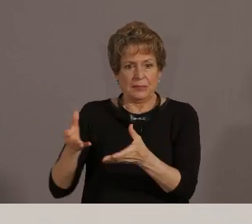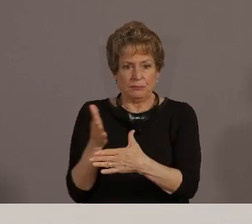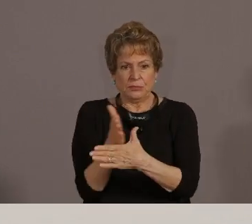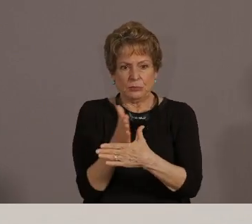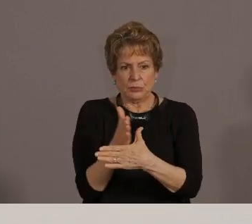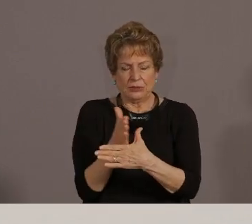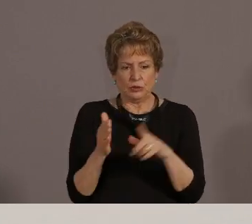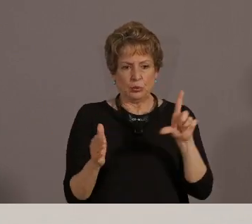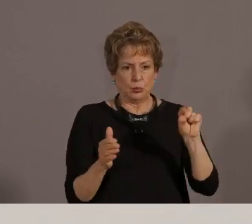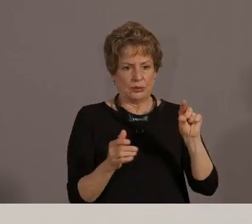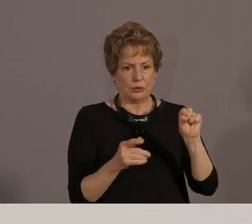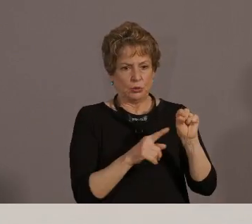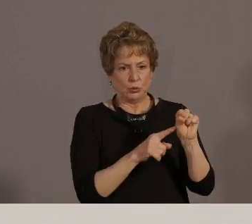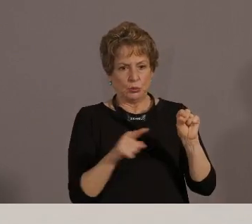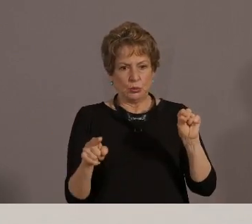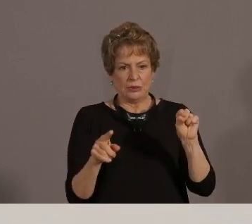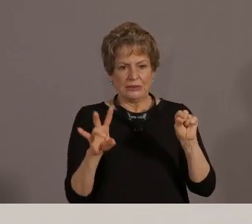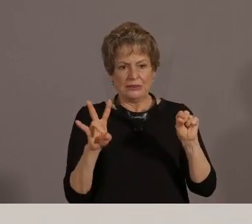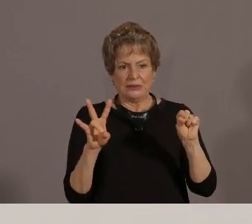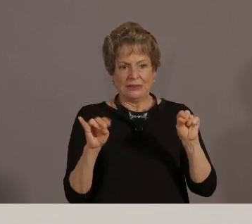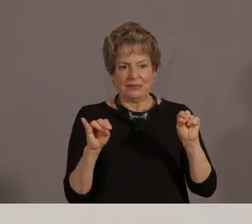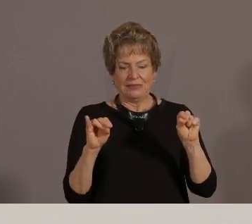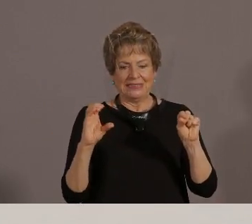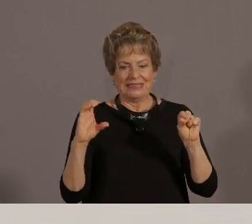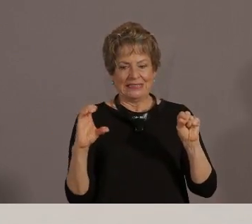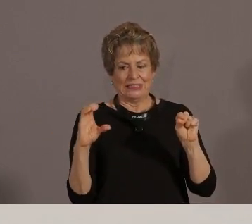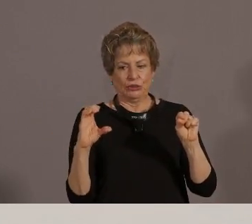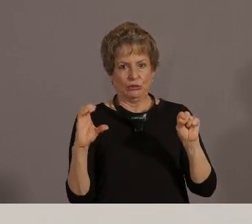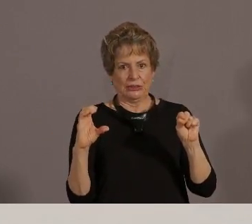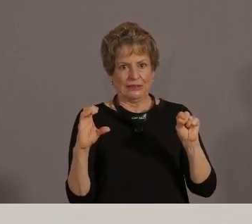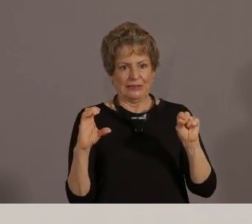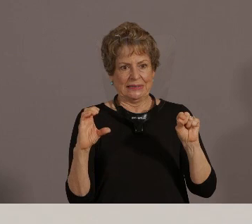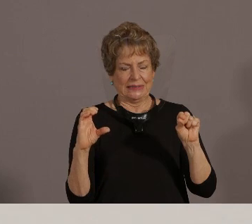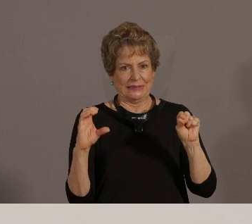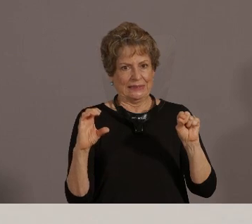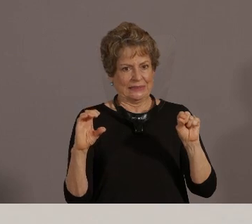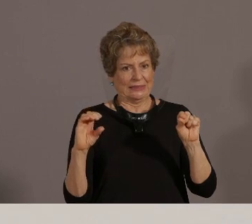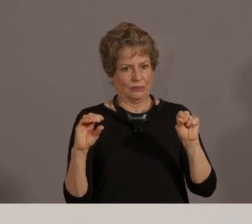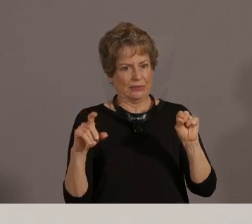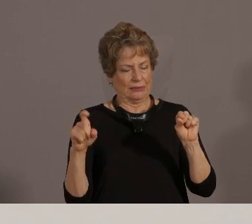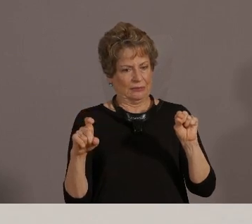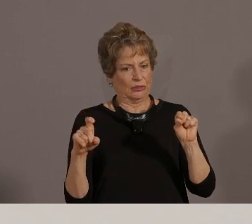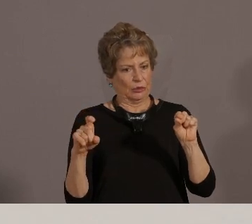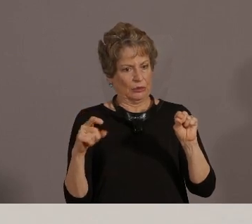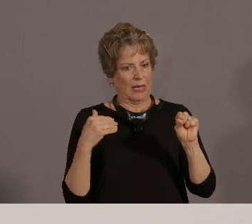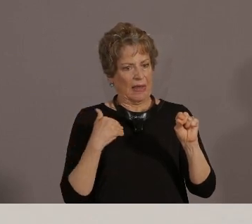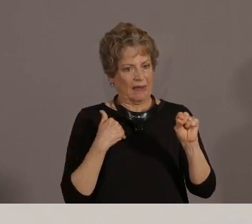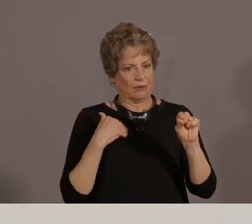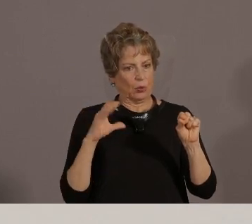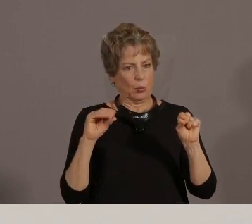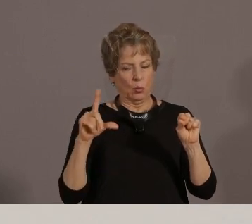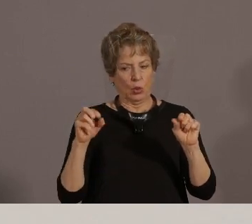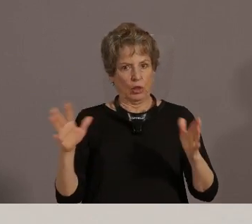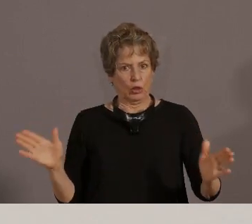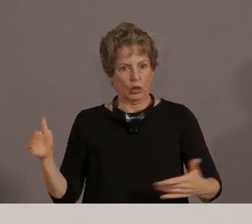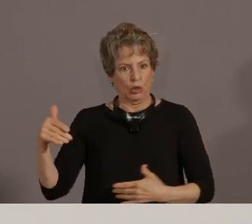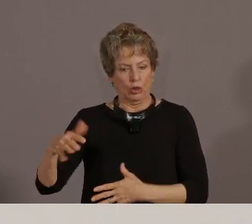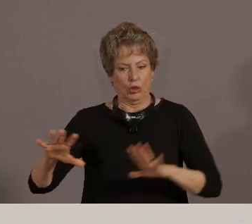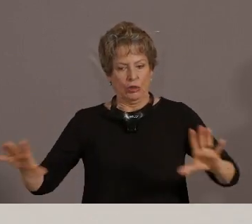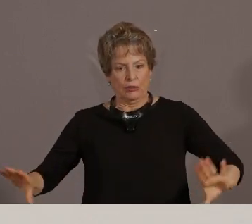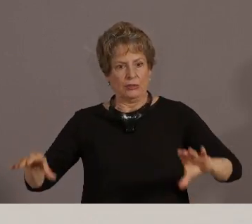degrees Celsius. We have coolers. If you've been out to the site, you'll see coolers on that. And they